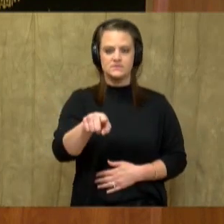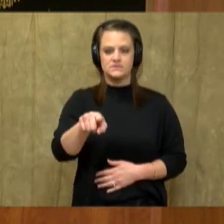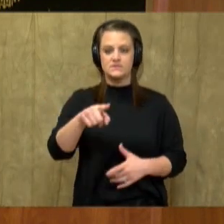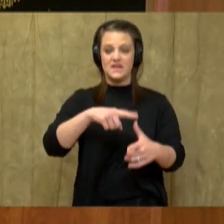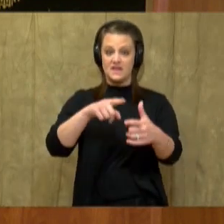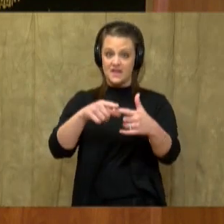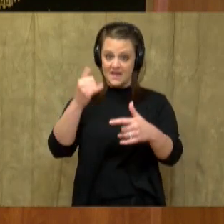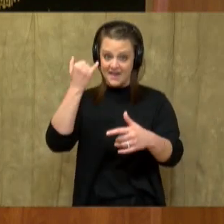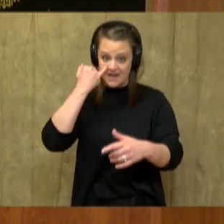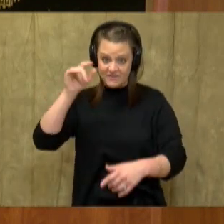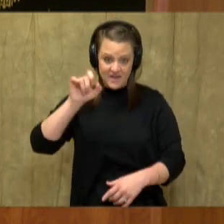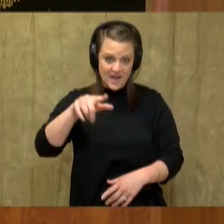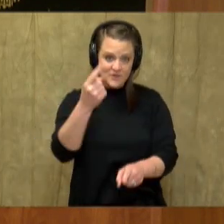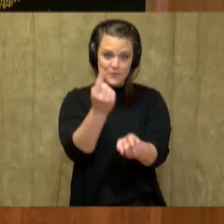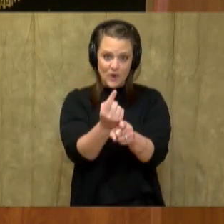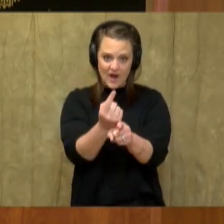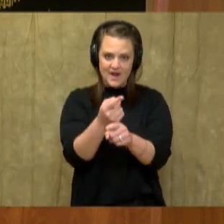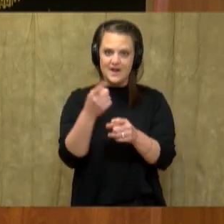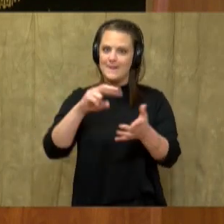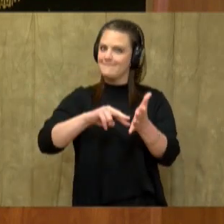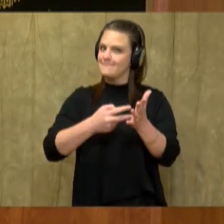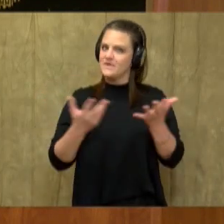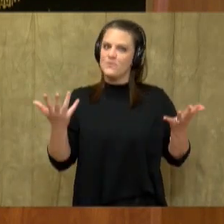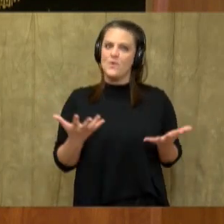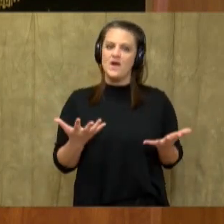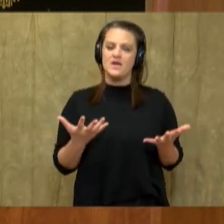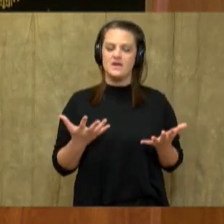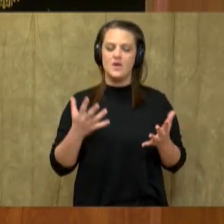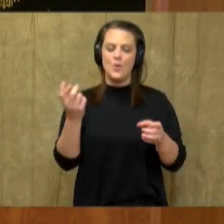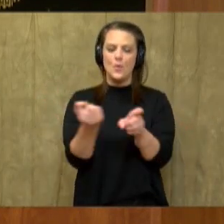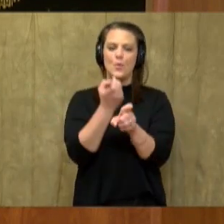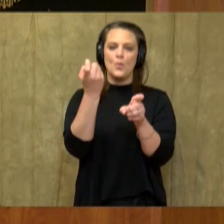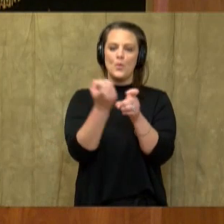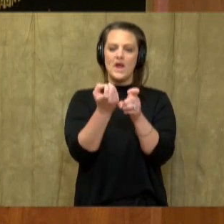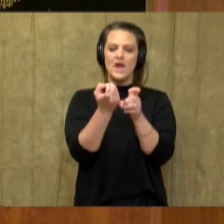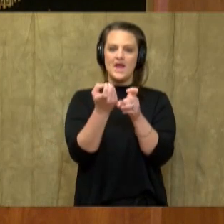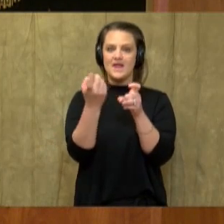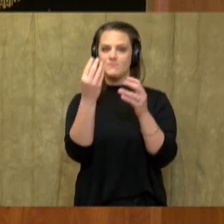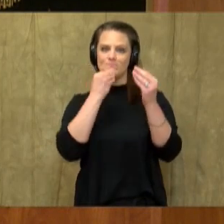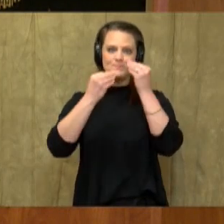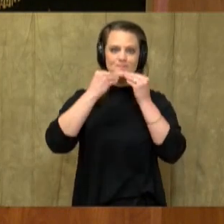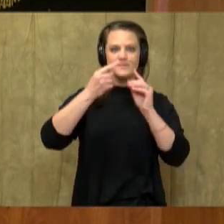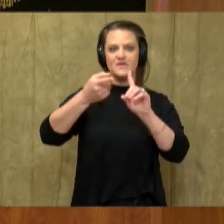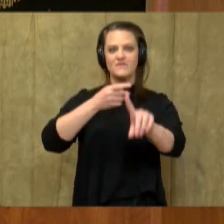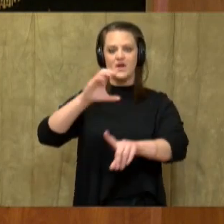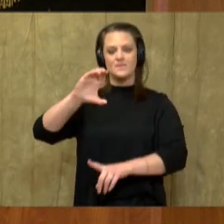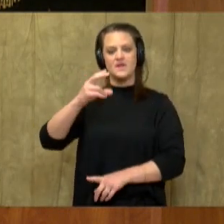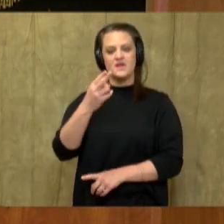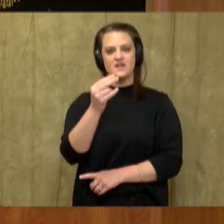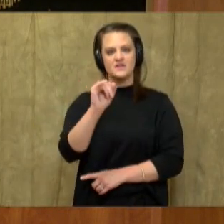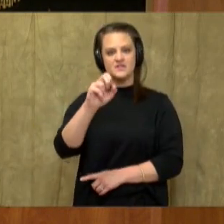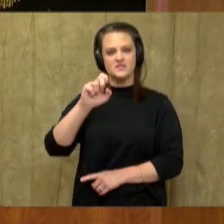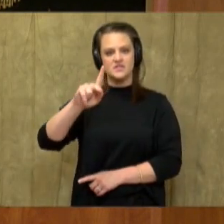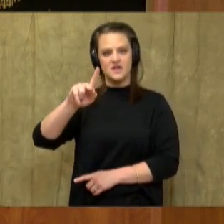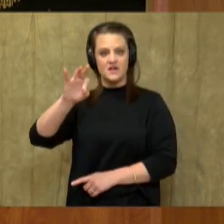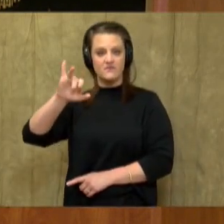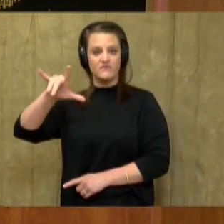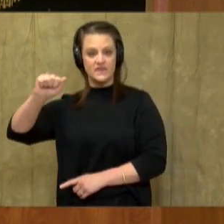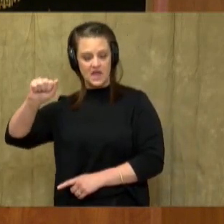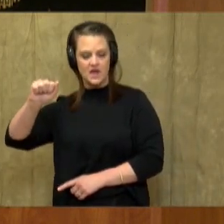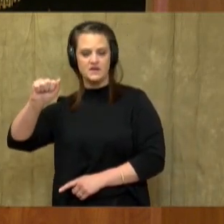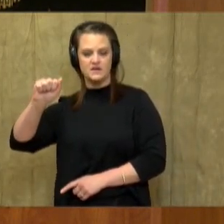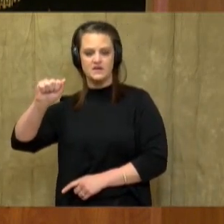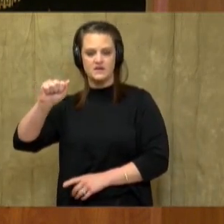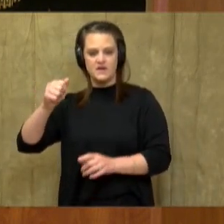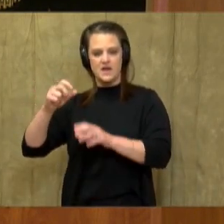question correctly, you are eligible to win either a meal from Chick-fil-A or t-shirts, and there's an email address here